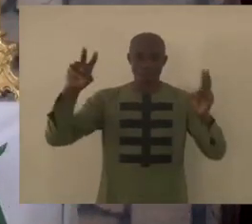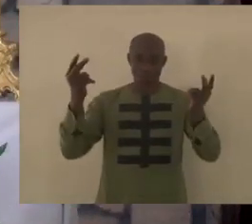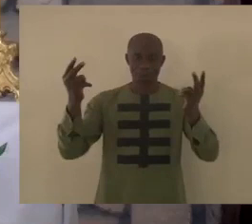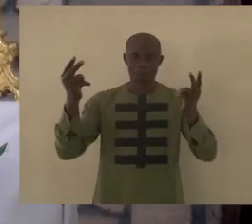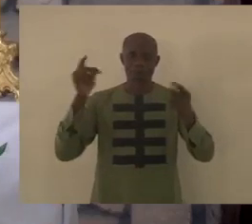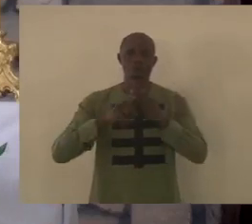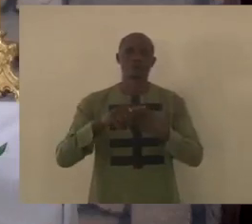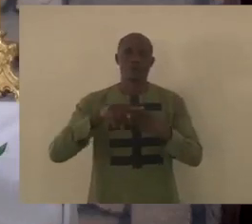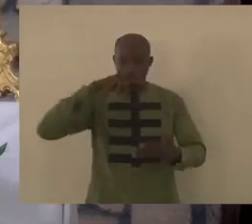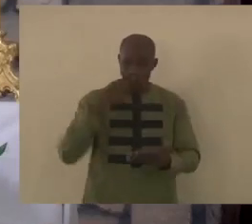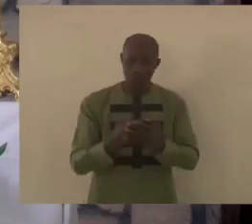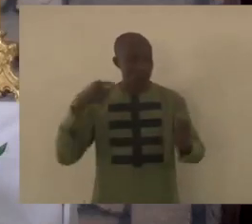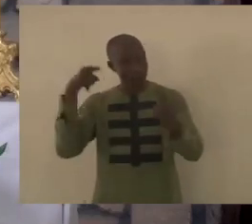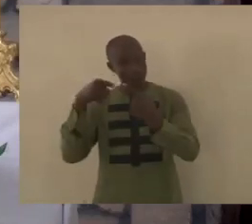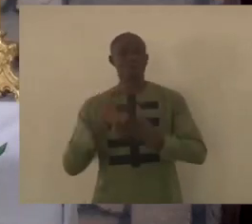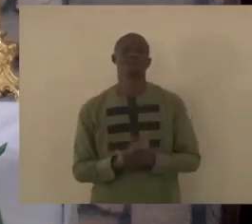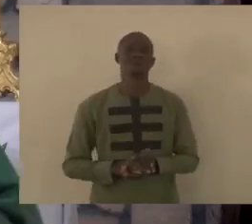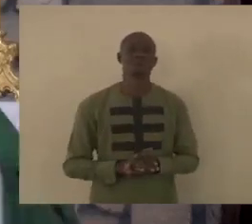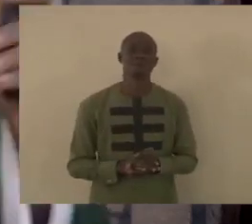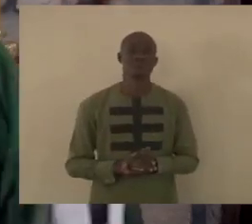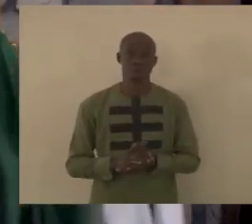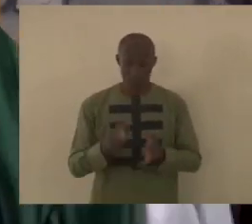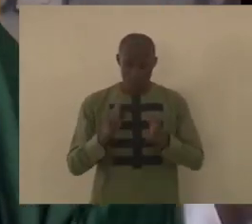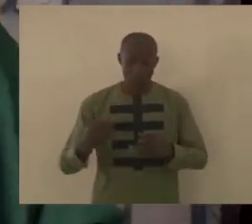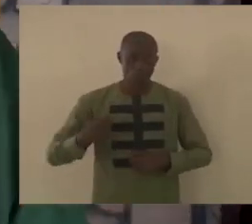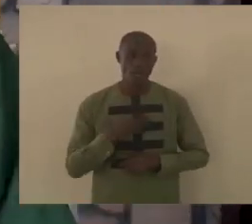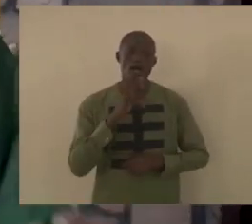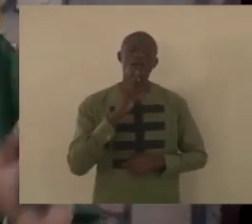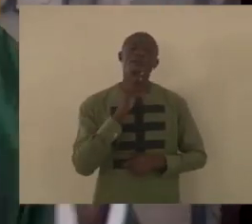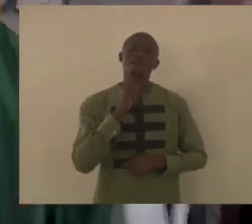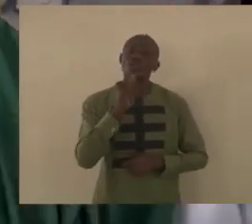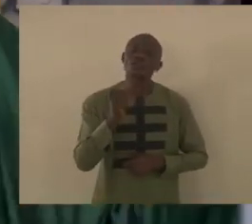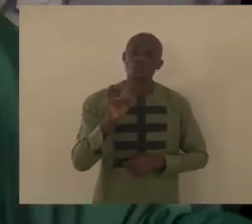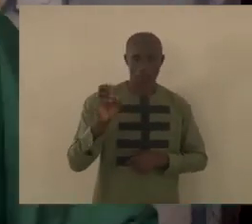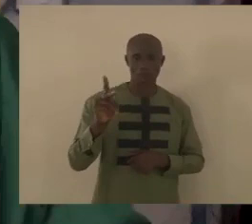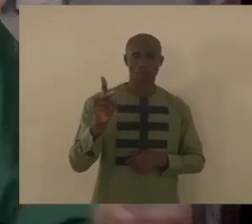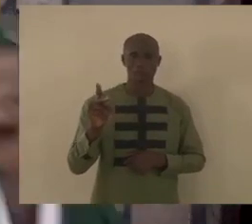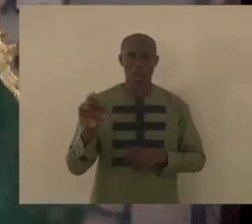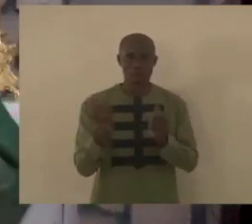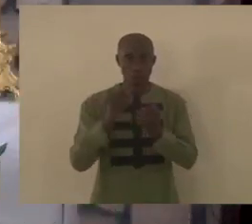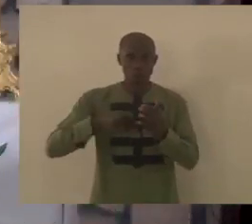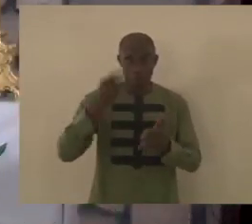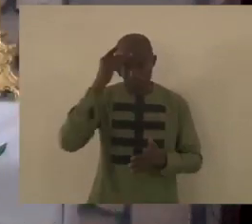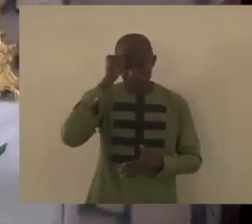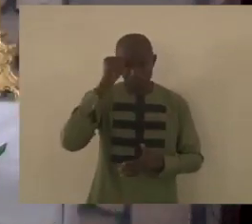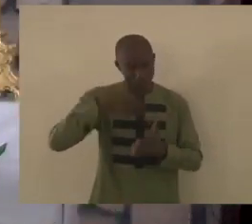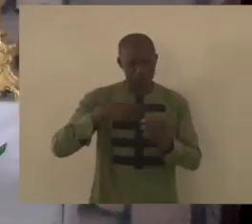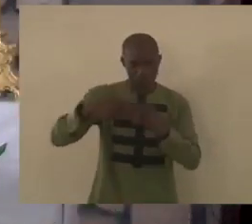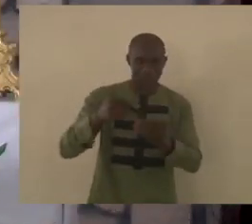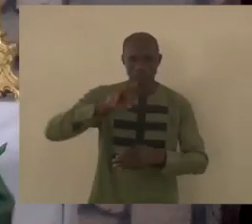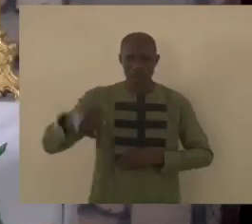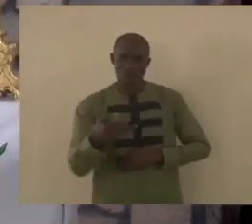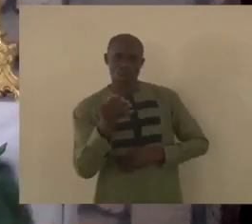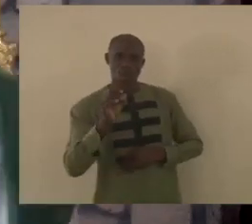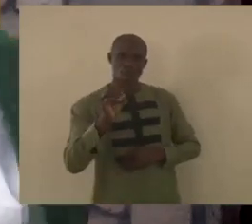exaggerating to prove a point. Also, if we are not too convinced with what St. Paul has said, what about what St. John